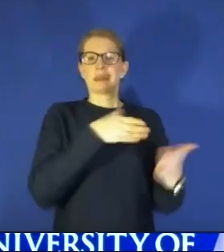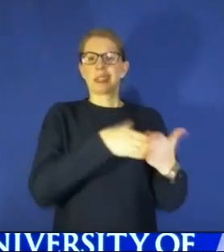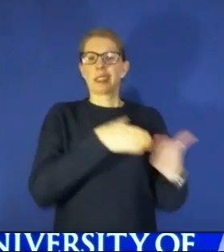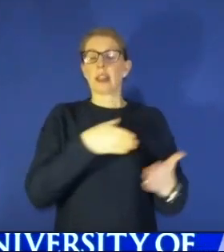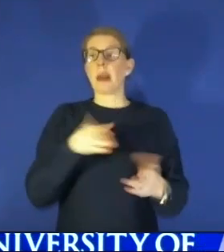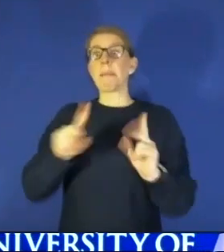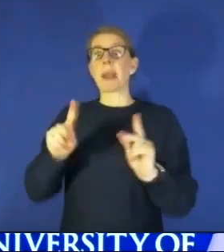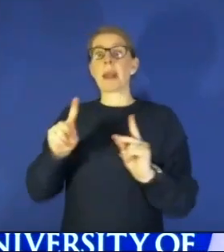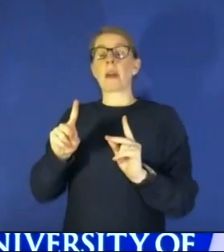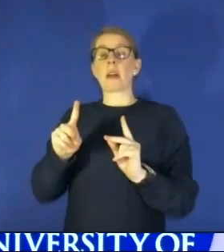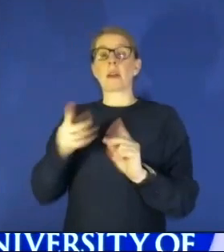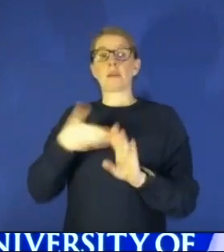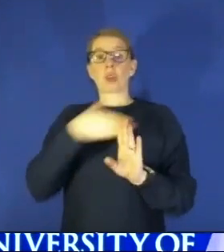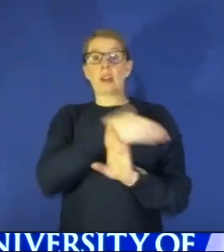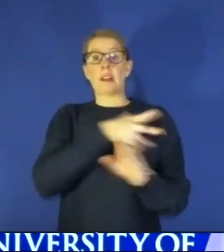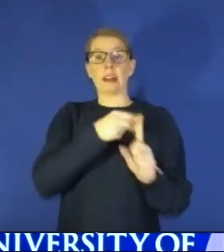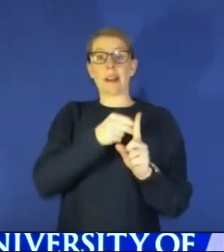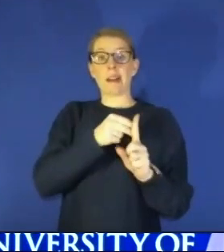previously and